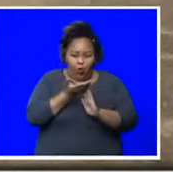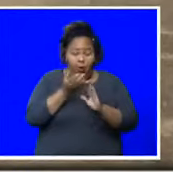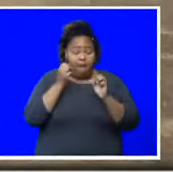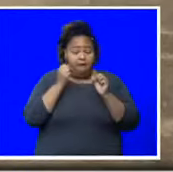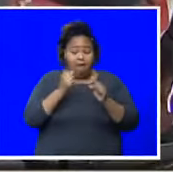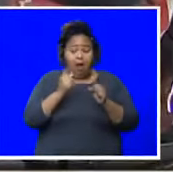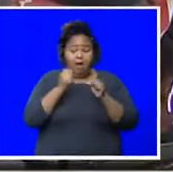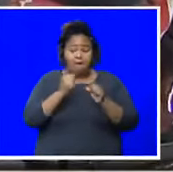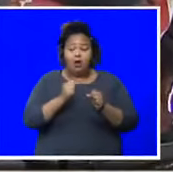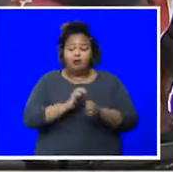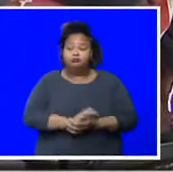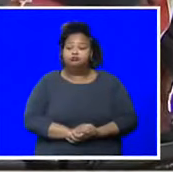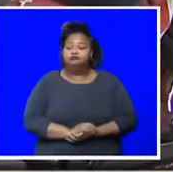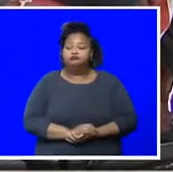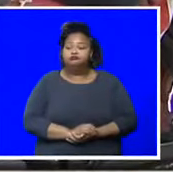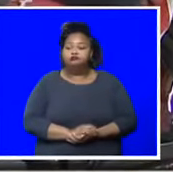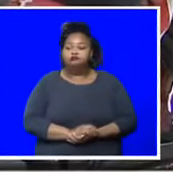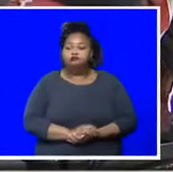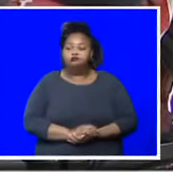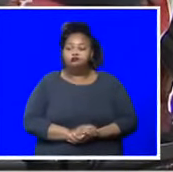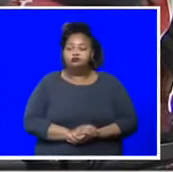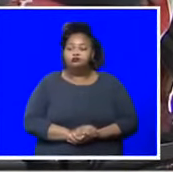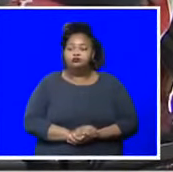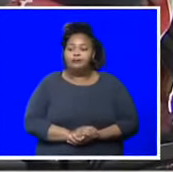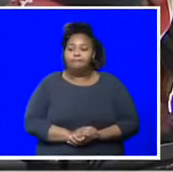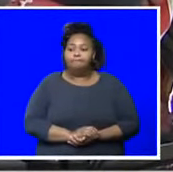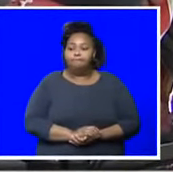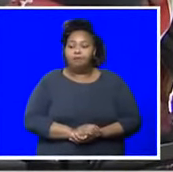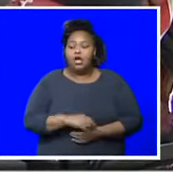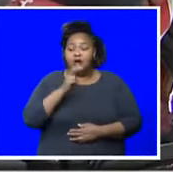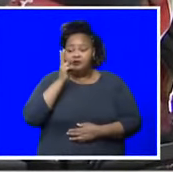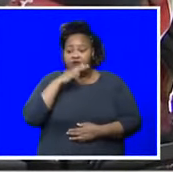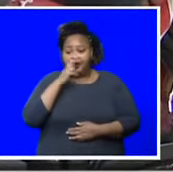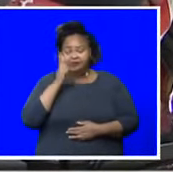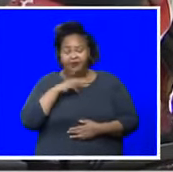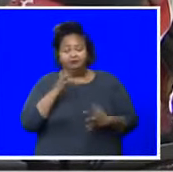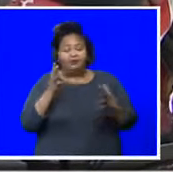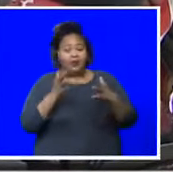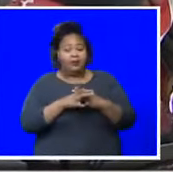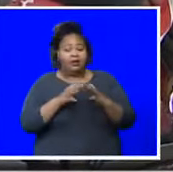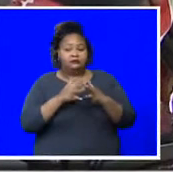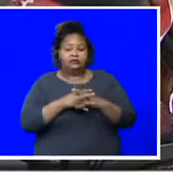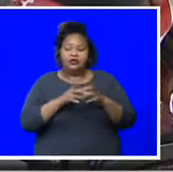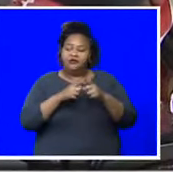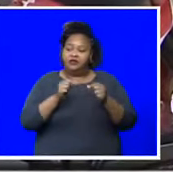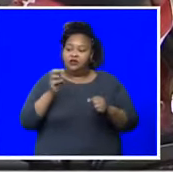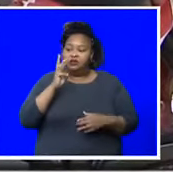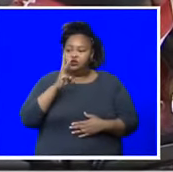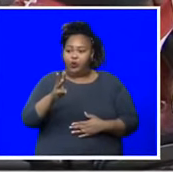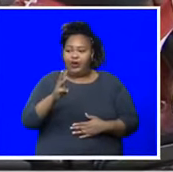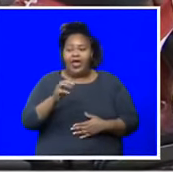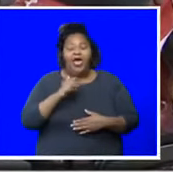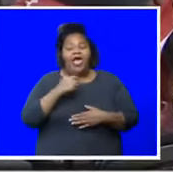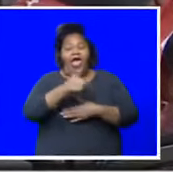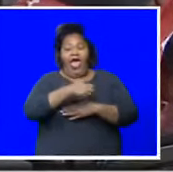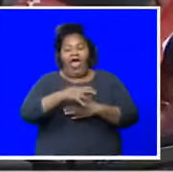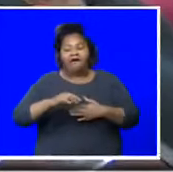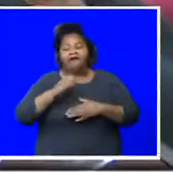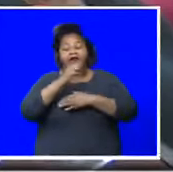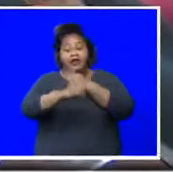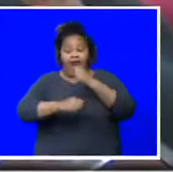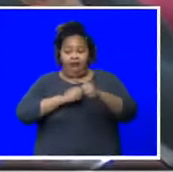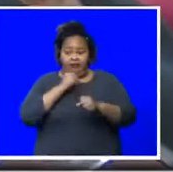ngalesikhathi unekwakho. Lo mhlangano ubheke ukuthi wephethe ngalesihlanu kanti-ke sekutawubanjwa njalo ngeminyaka.